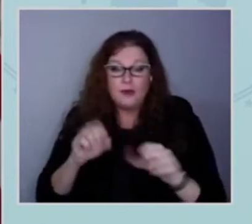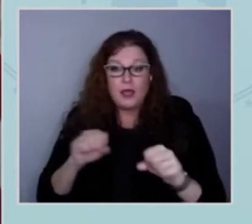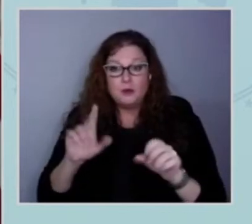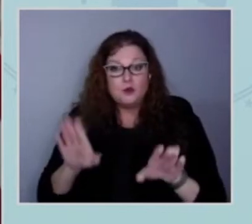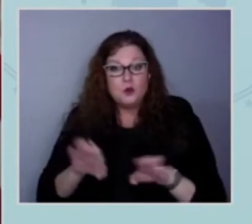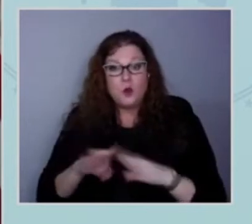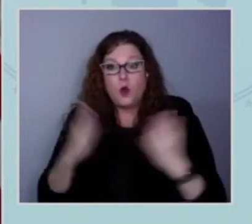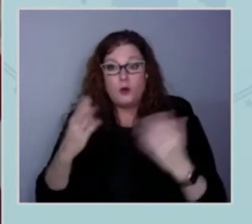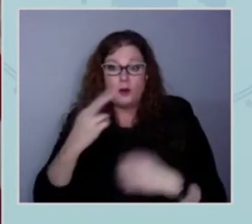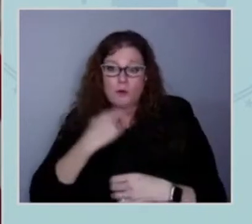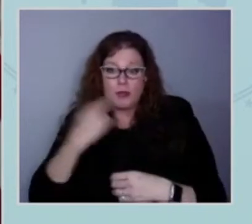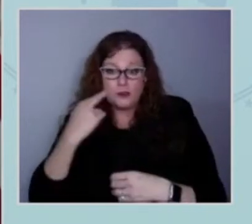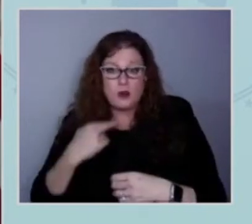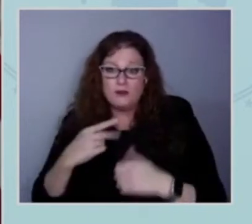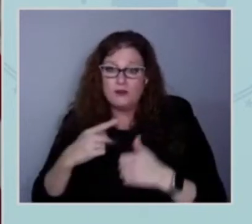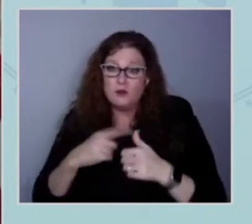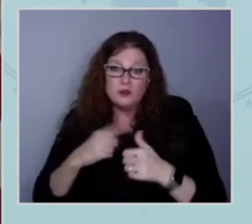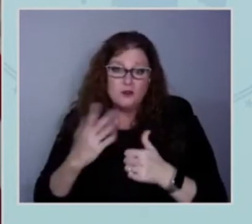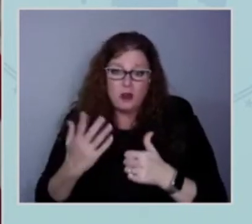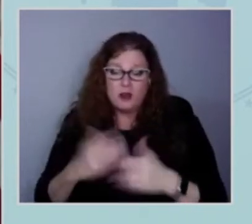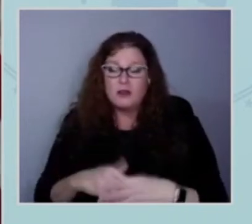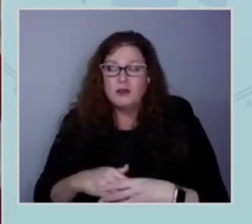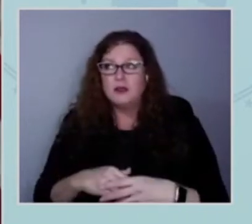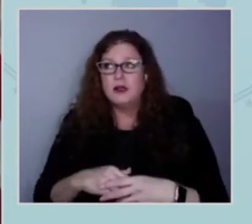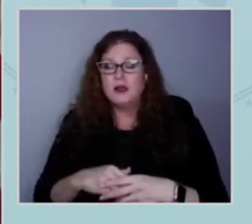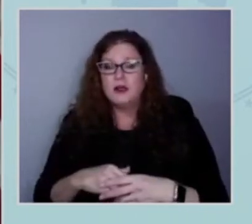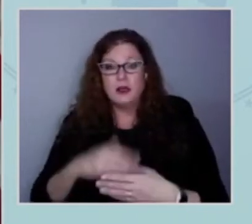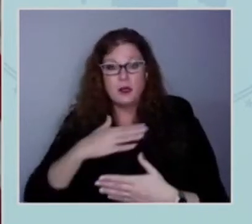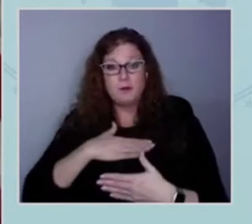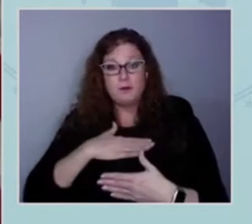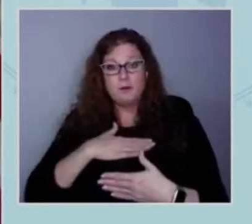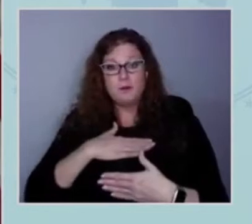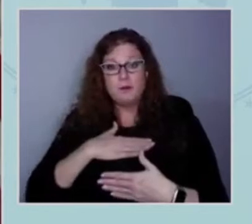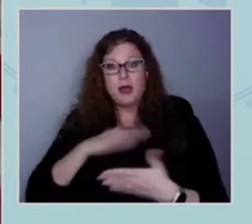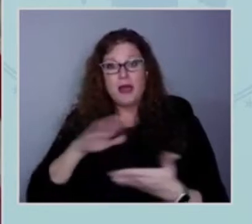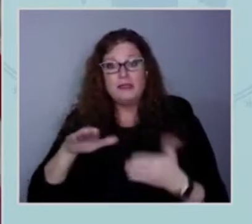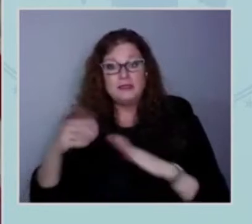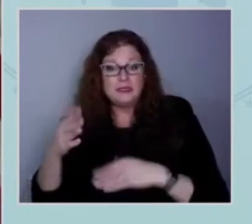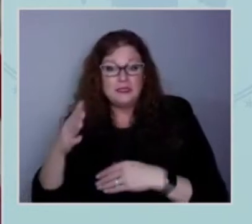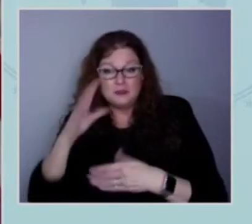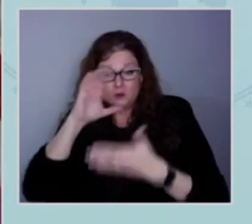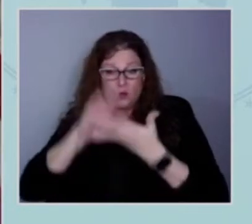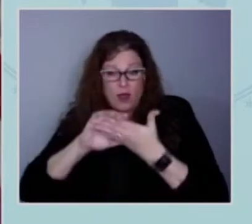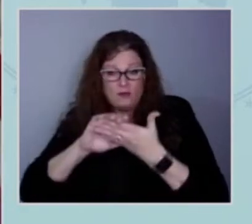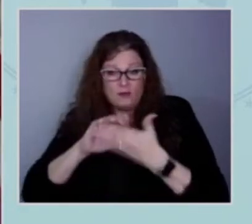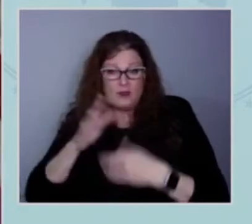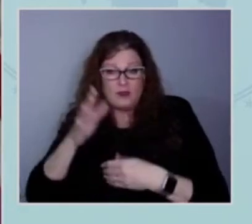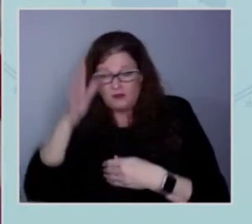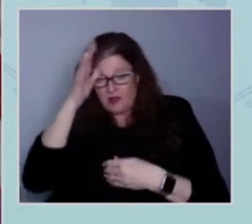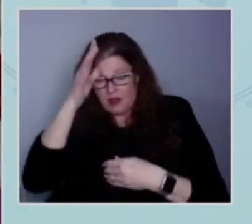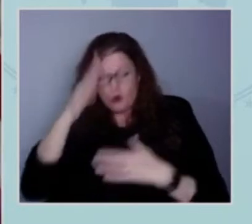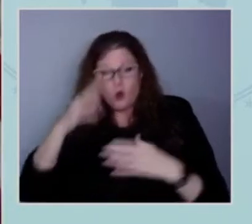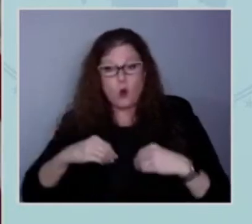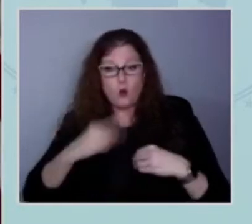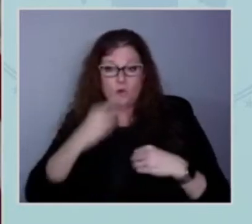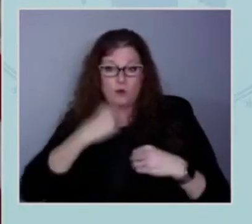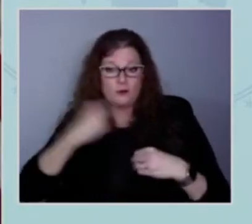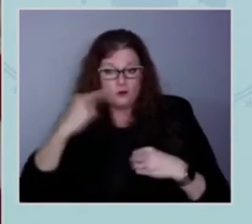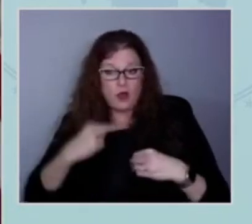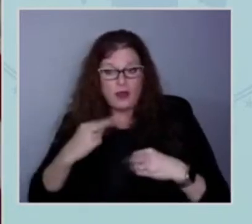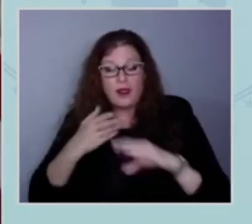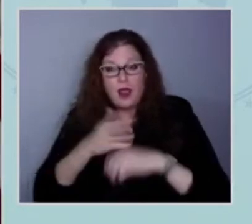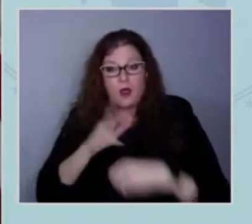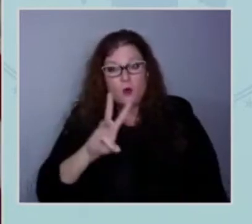be done. And in terms of being able to open your restaurants, first of all, my deceased